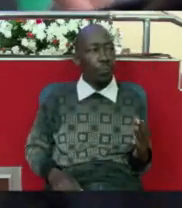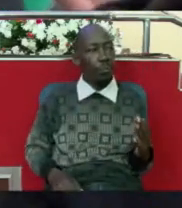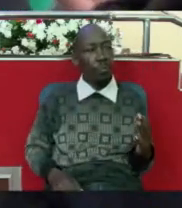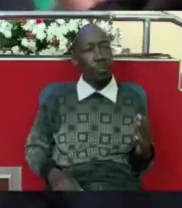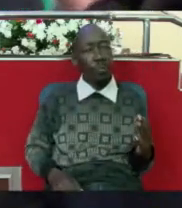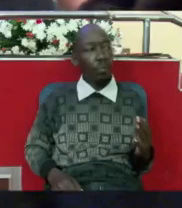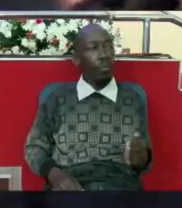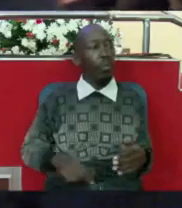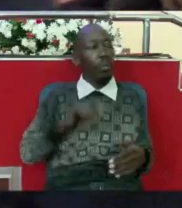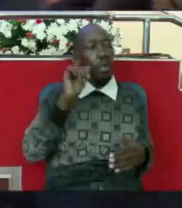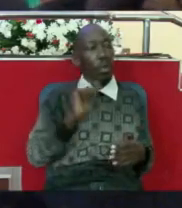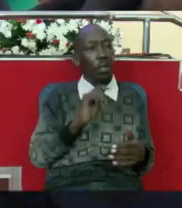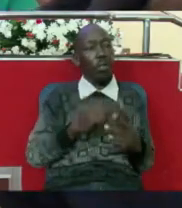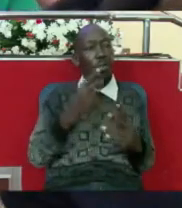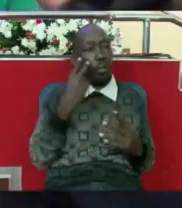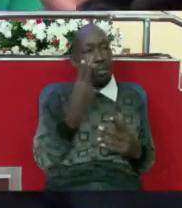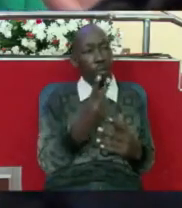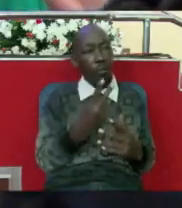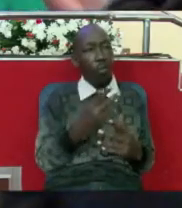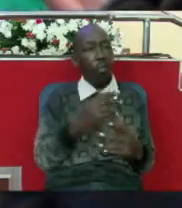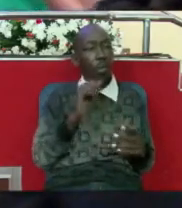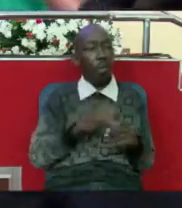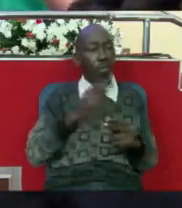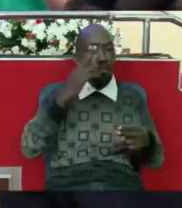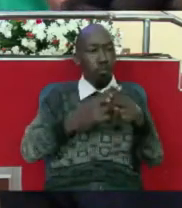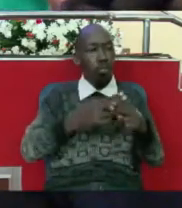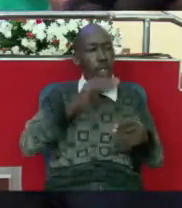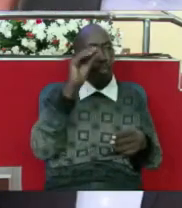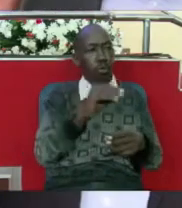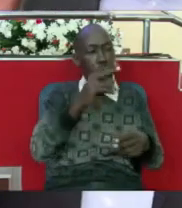That thing that you have that you can put a name on it.